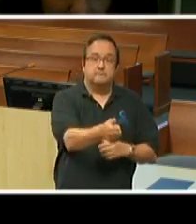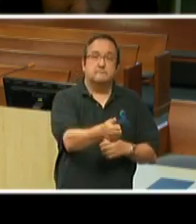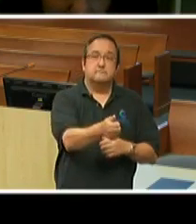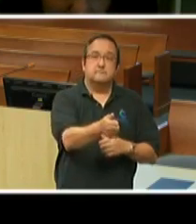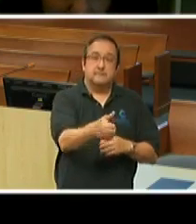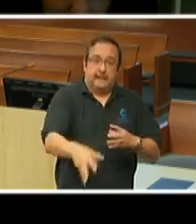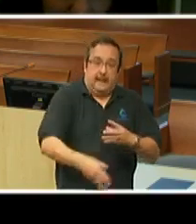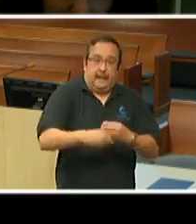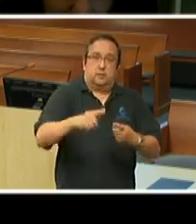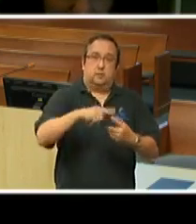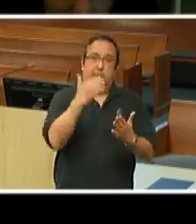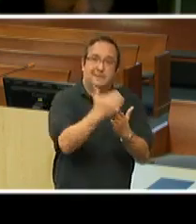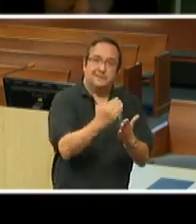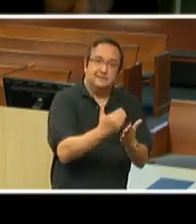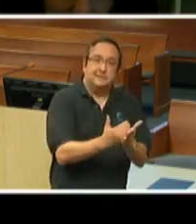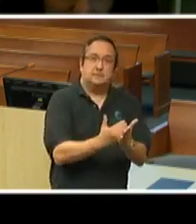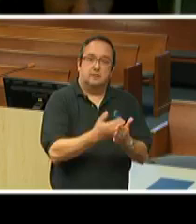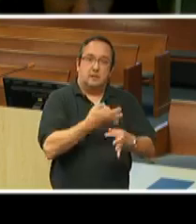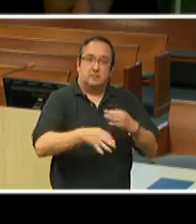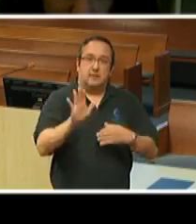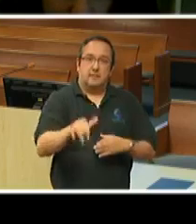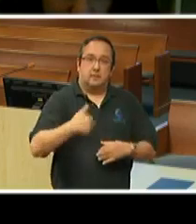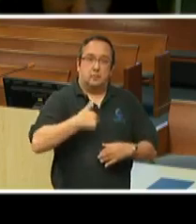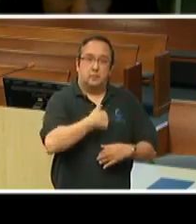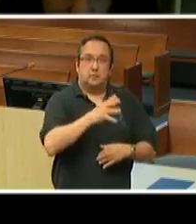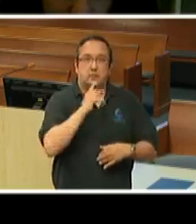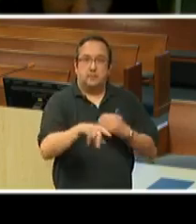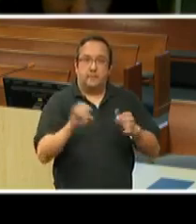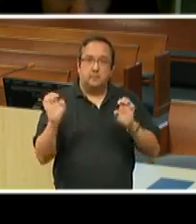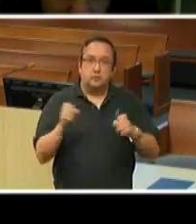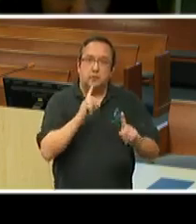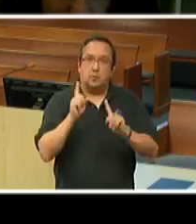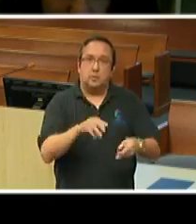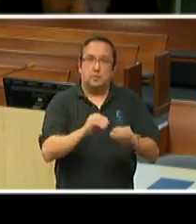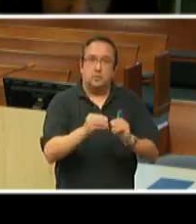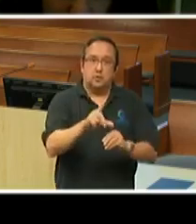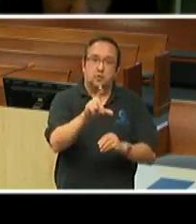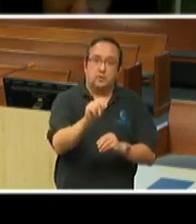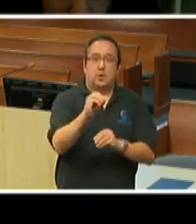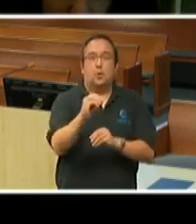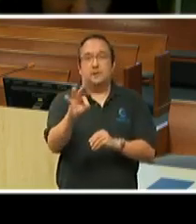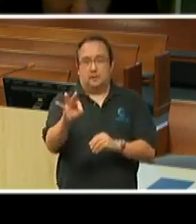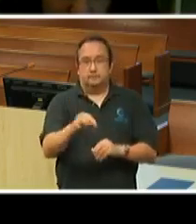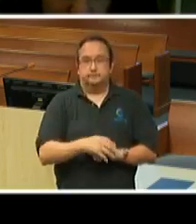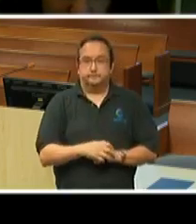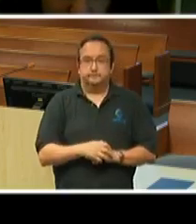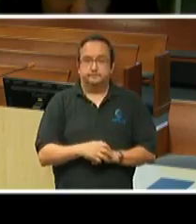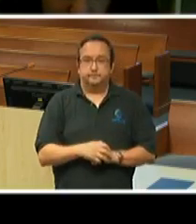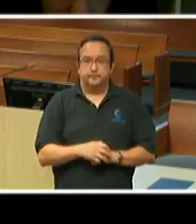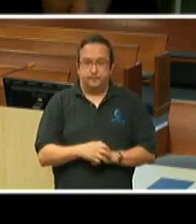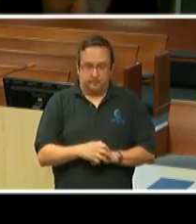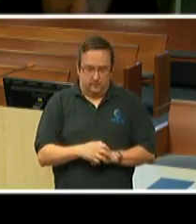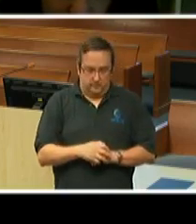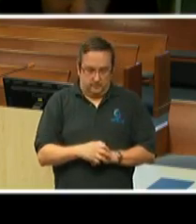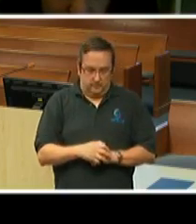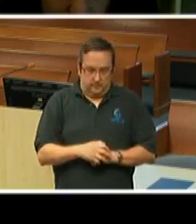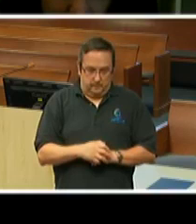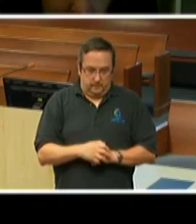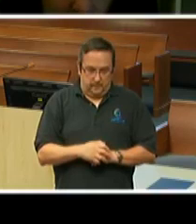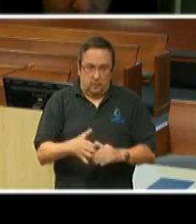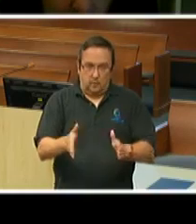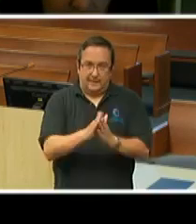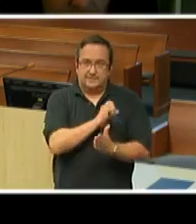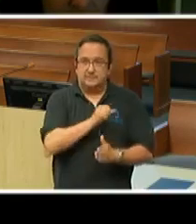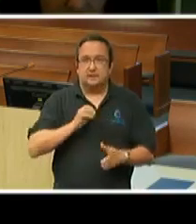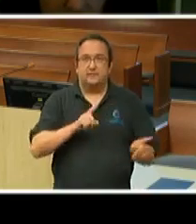need added to the agenda other than dealing with Emergency Order 2009, and then ask the staff the same